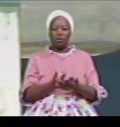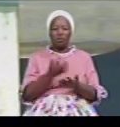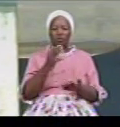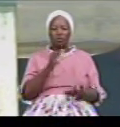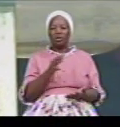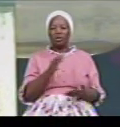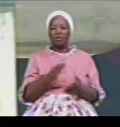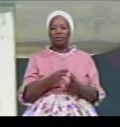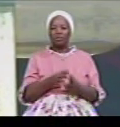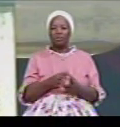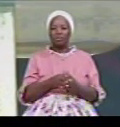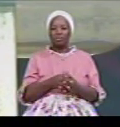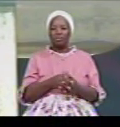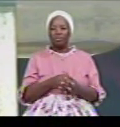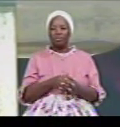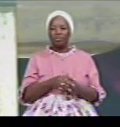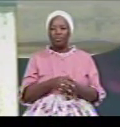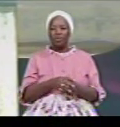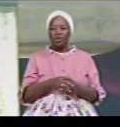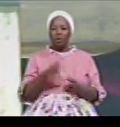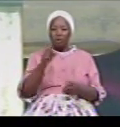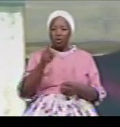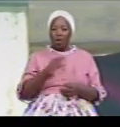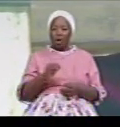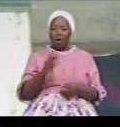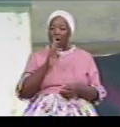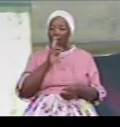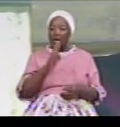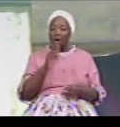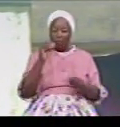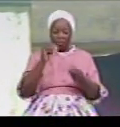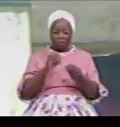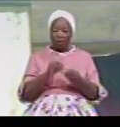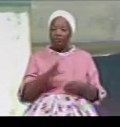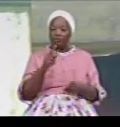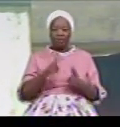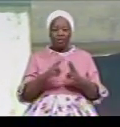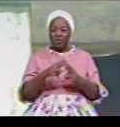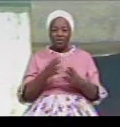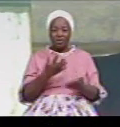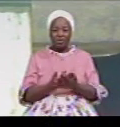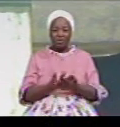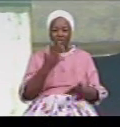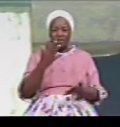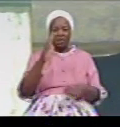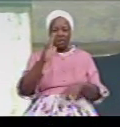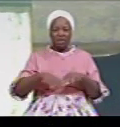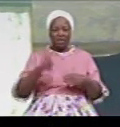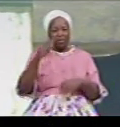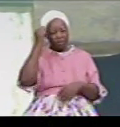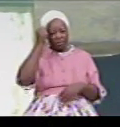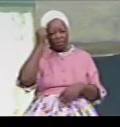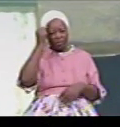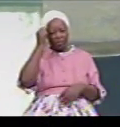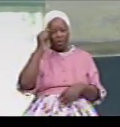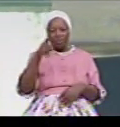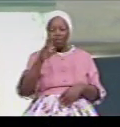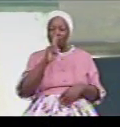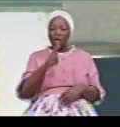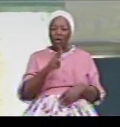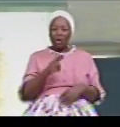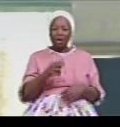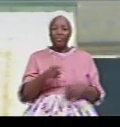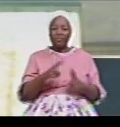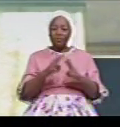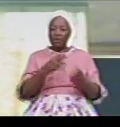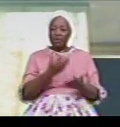wealth. You are richer than you thought. You are richer than you know. And the